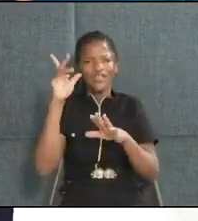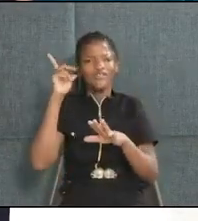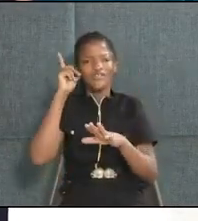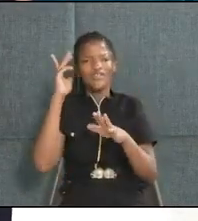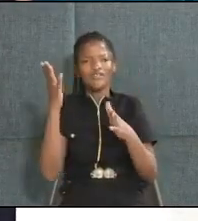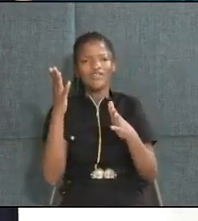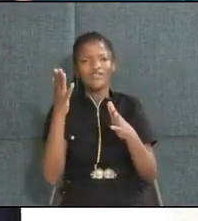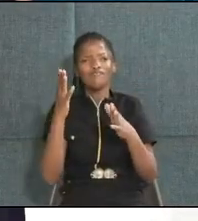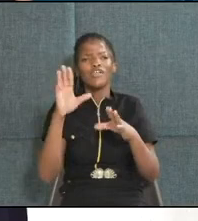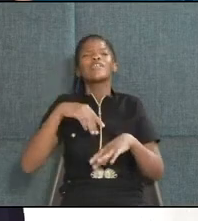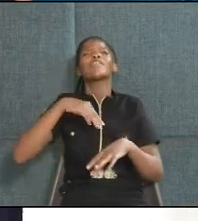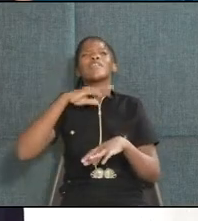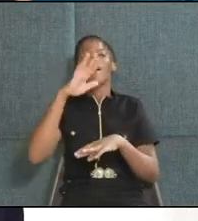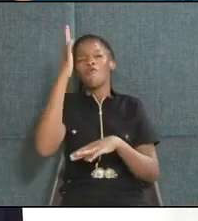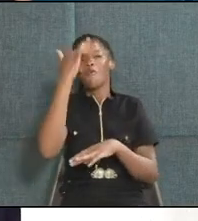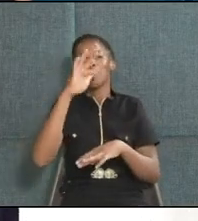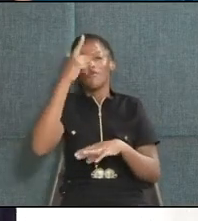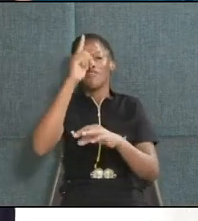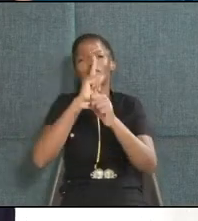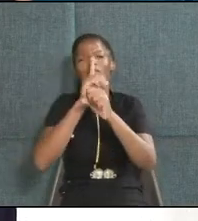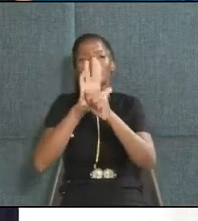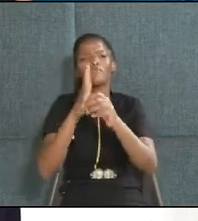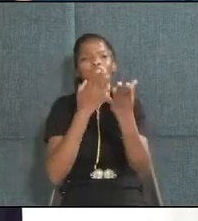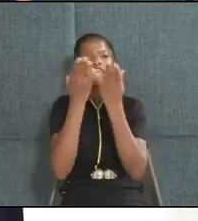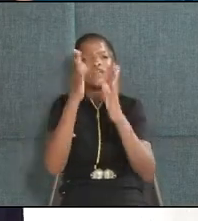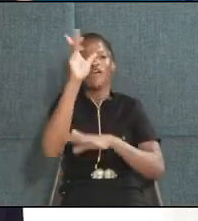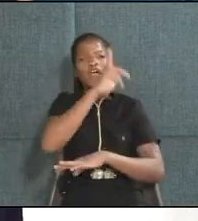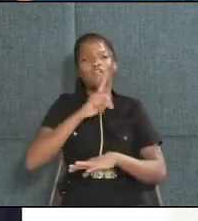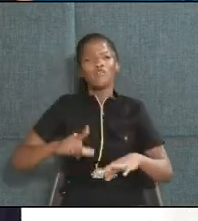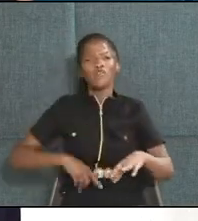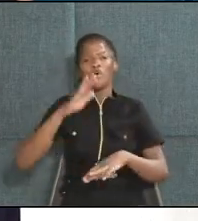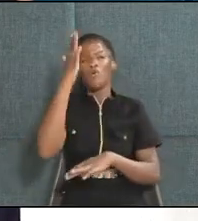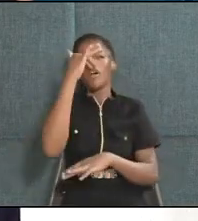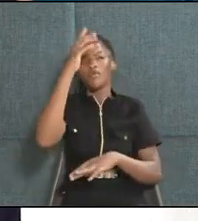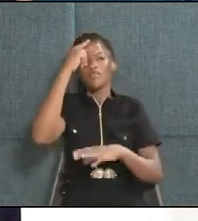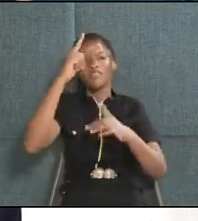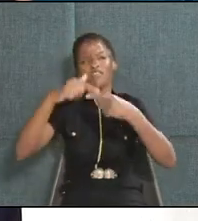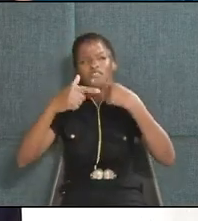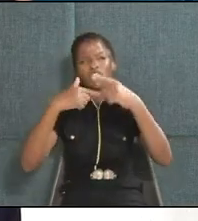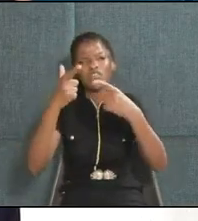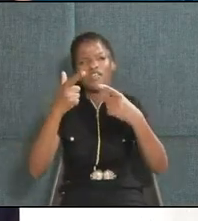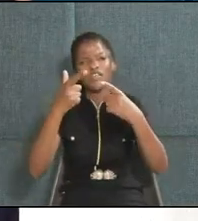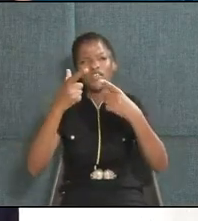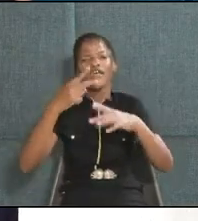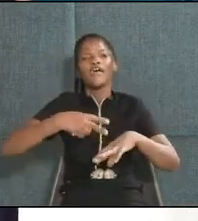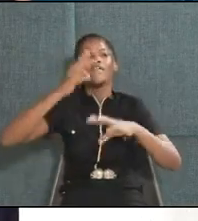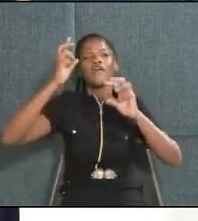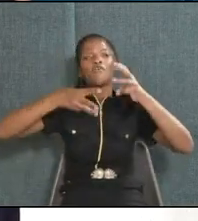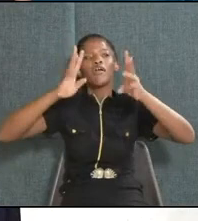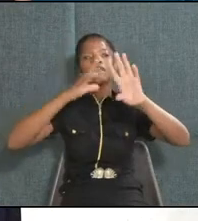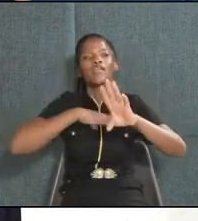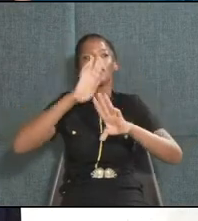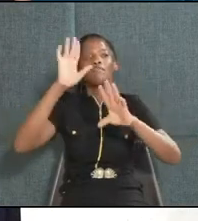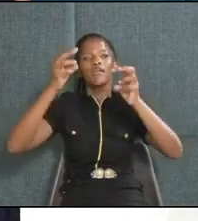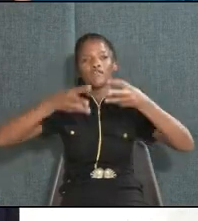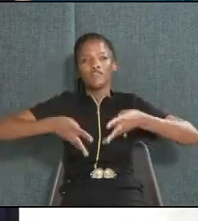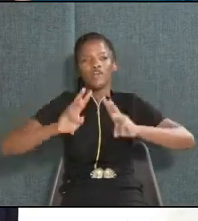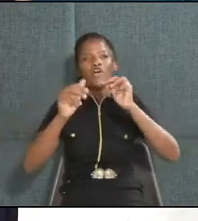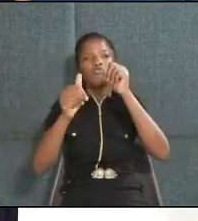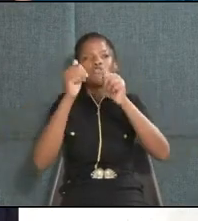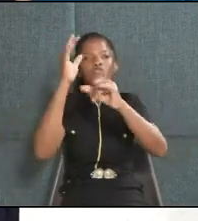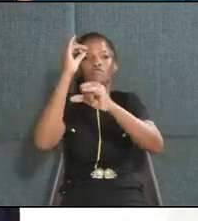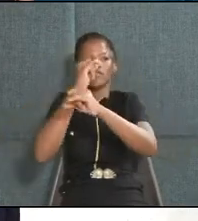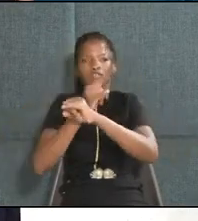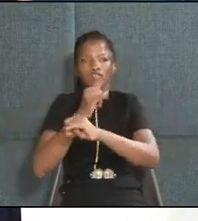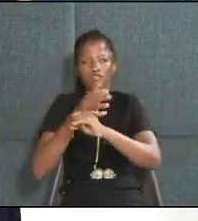killed because they had promised to serve their Lord, and also because they went to the highways and the byways, which was more dangerous